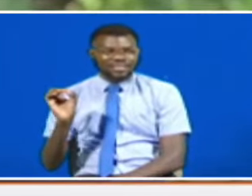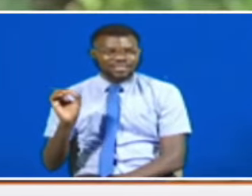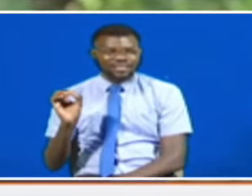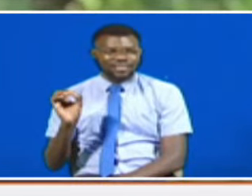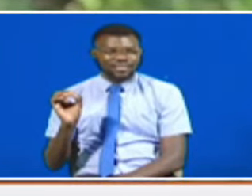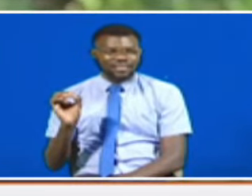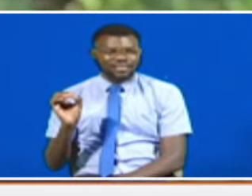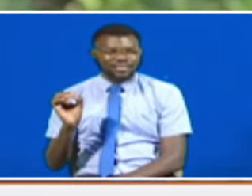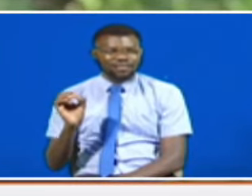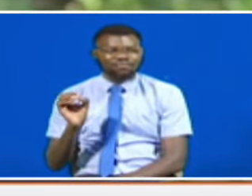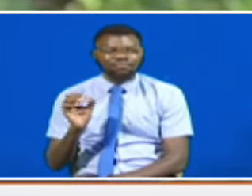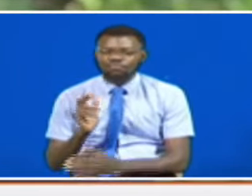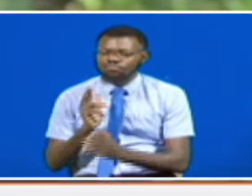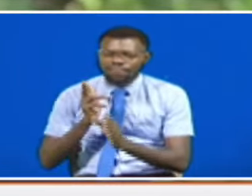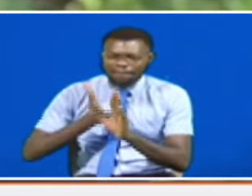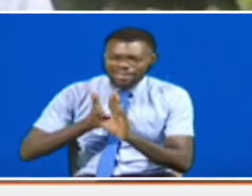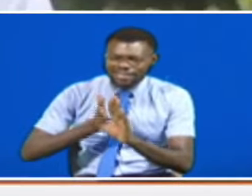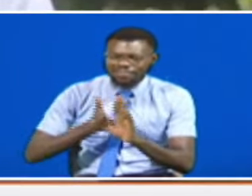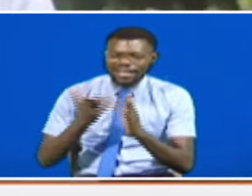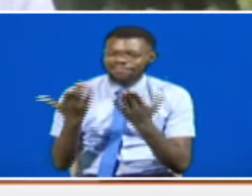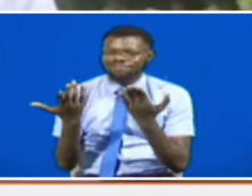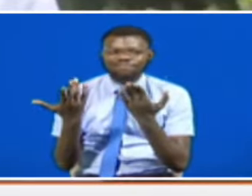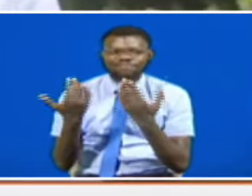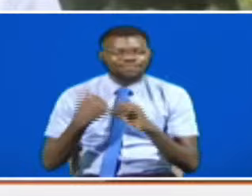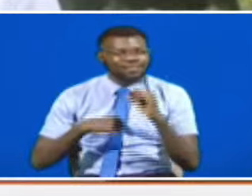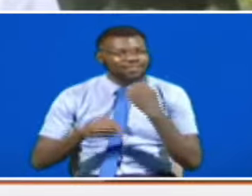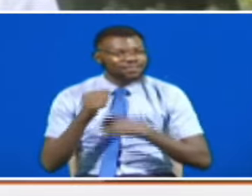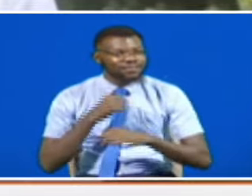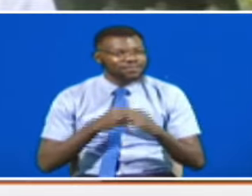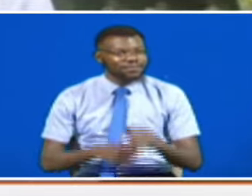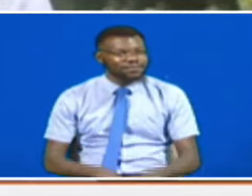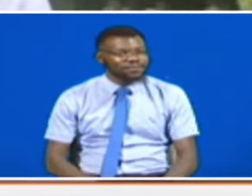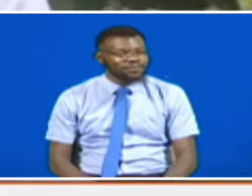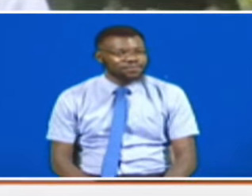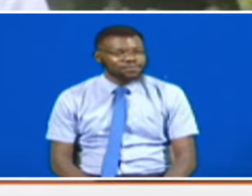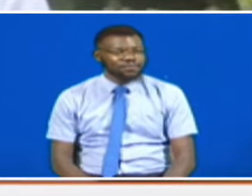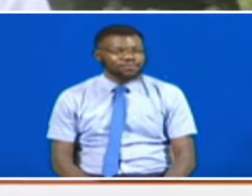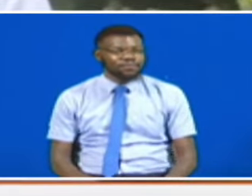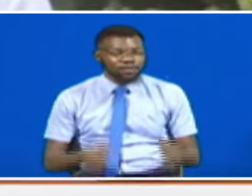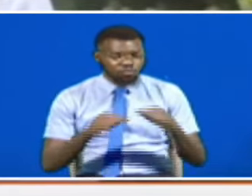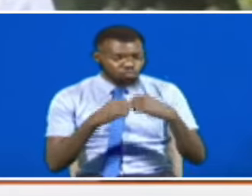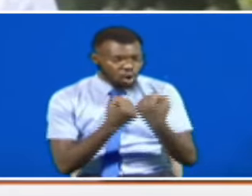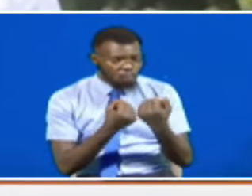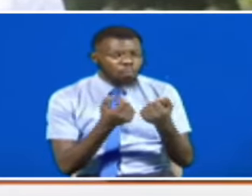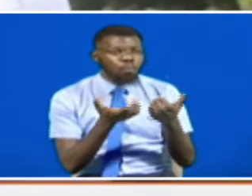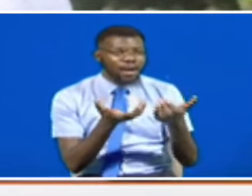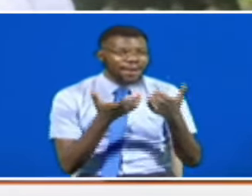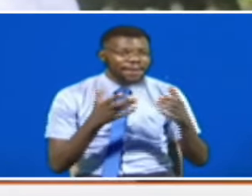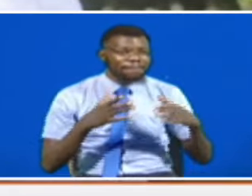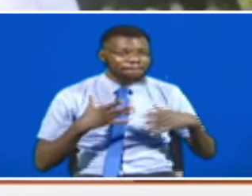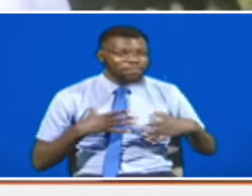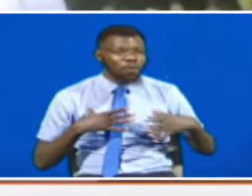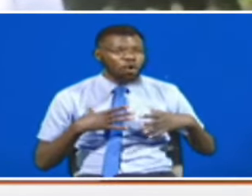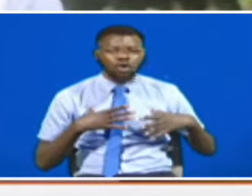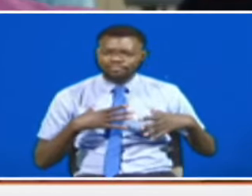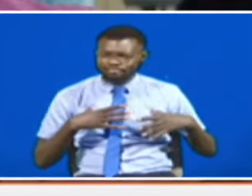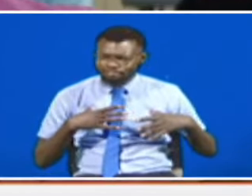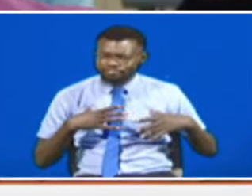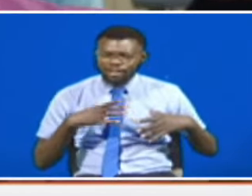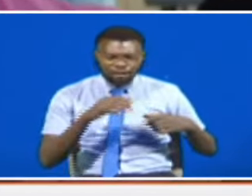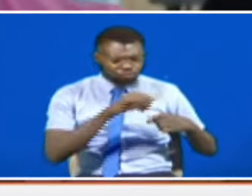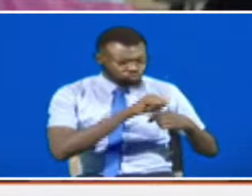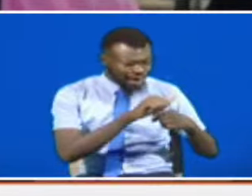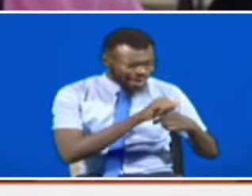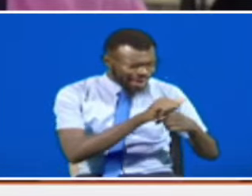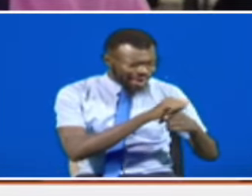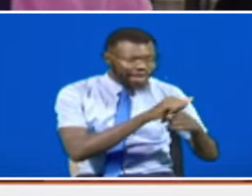should participate actively. The change in terms of human resource needs in our society, we need to have courses that are marketable.